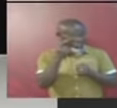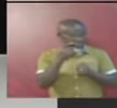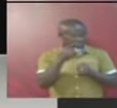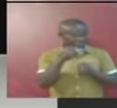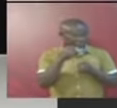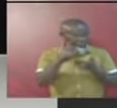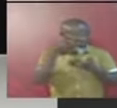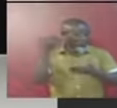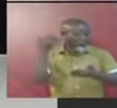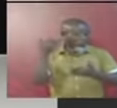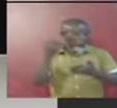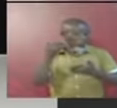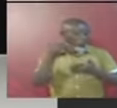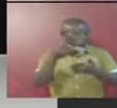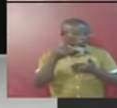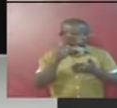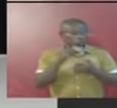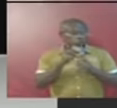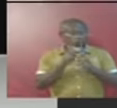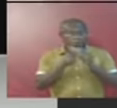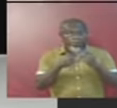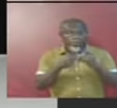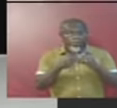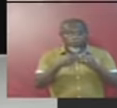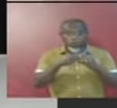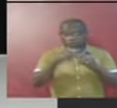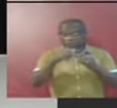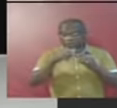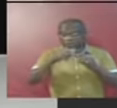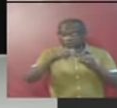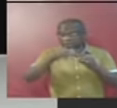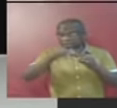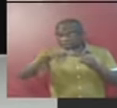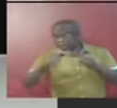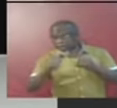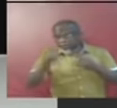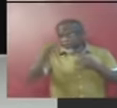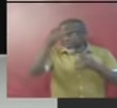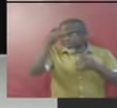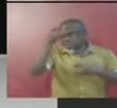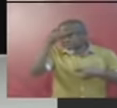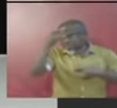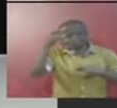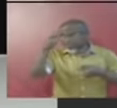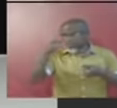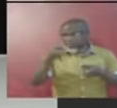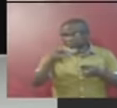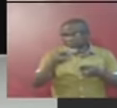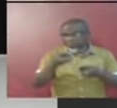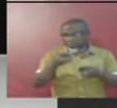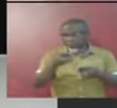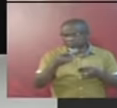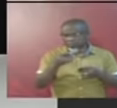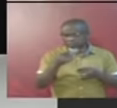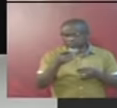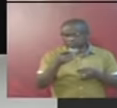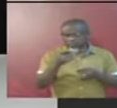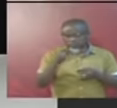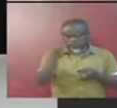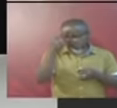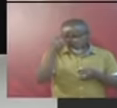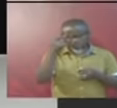were speaking about comorbidities and stuff, that 48% that we saw, was that of all the total cases that we've